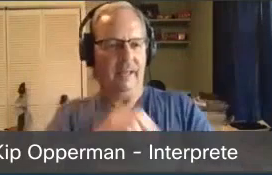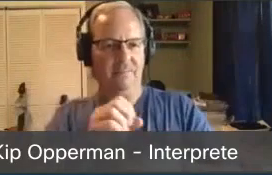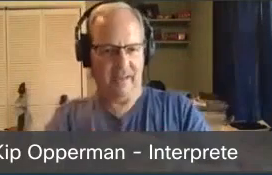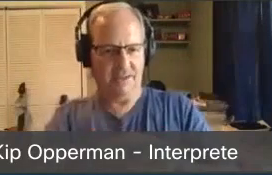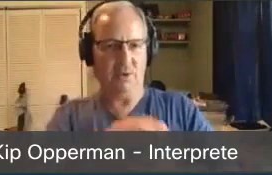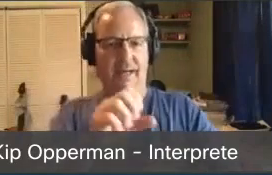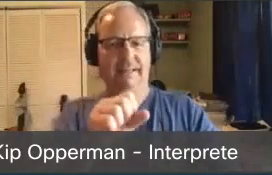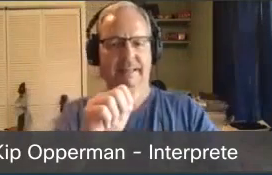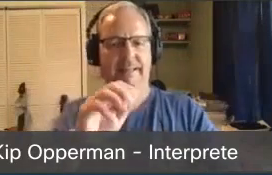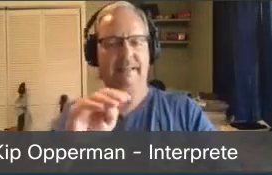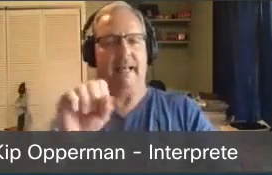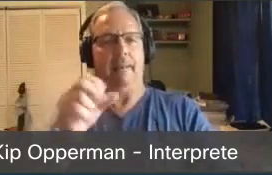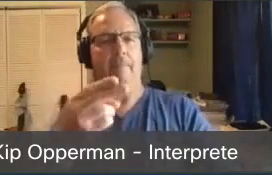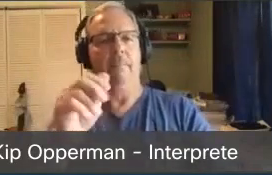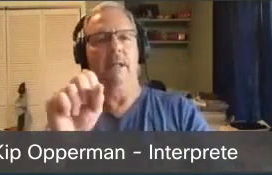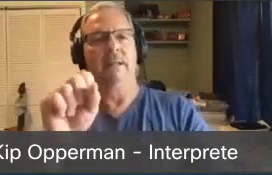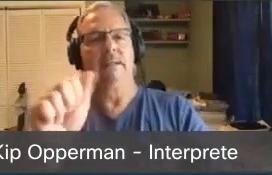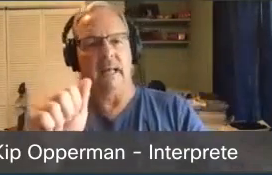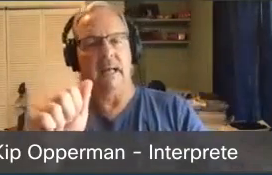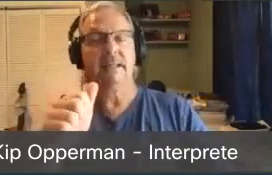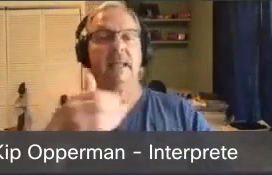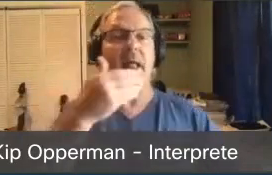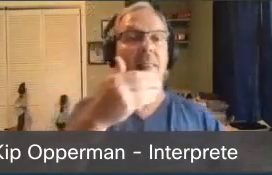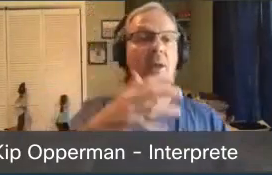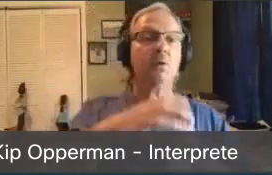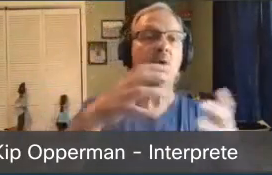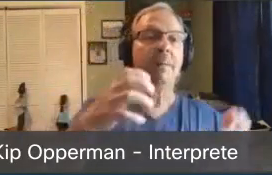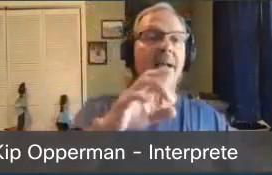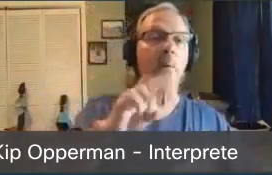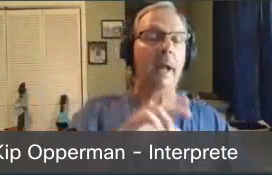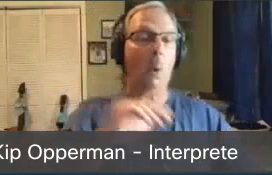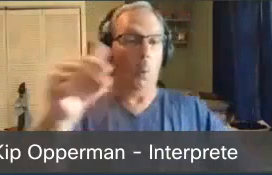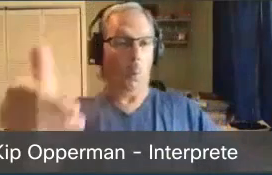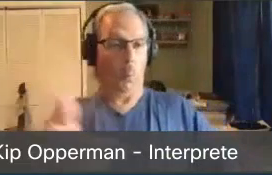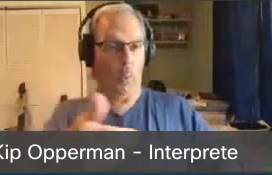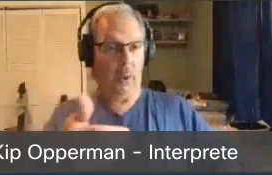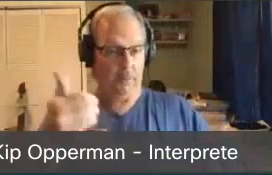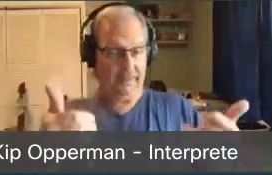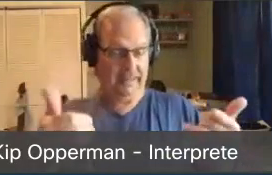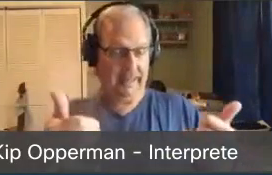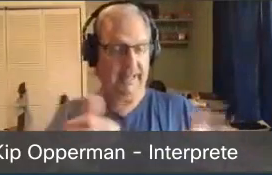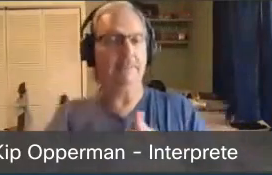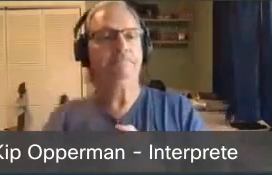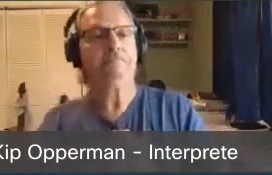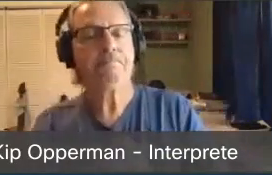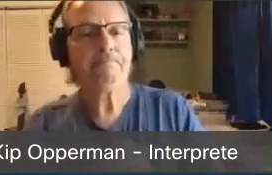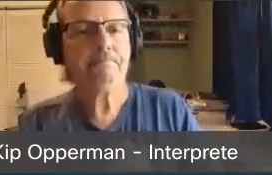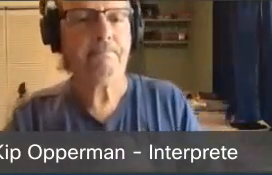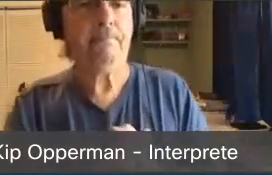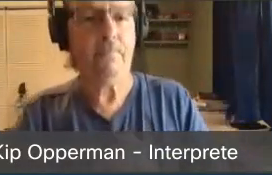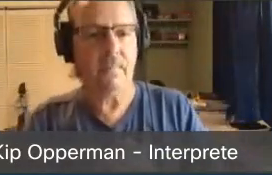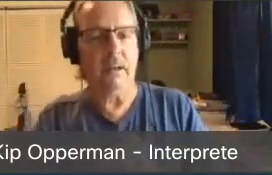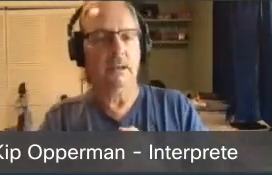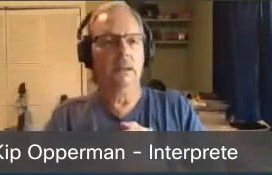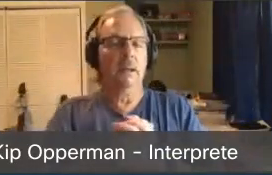welcome. Thank you so much, Erica. And welcome to today's webinar, Fostering Trauma-Informed Practices in Your